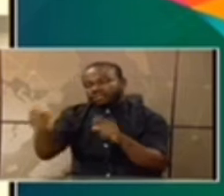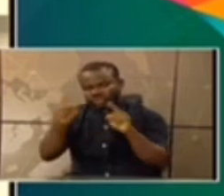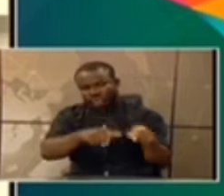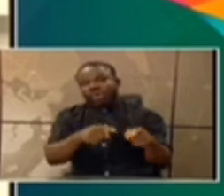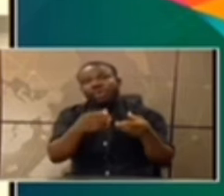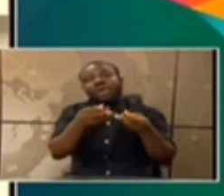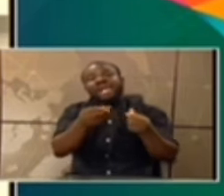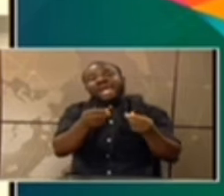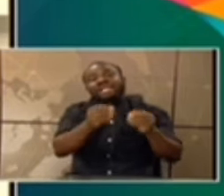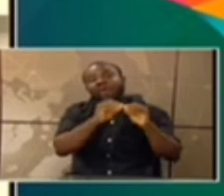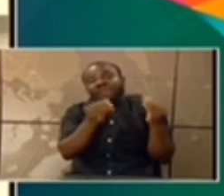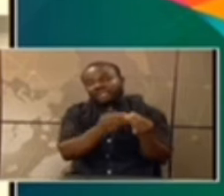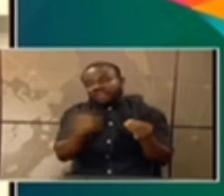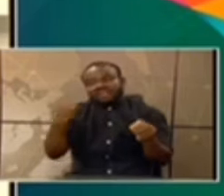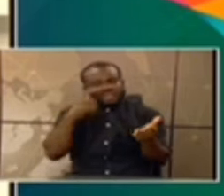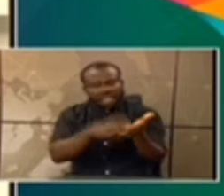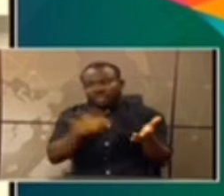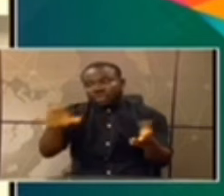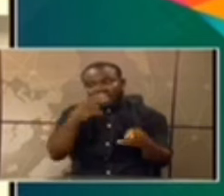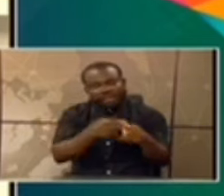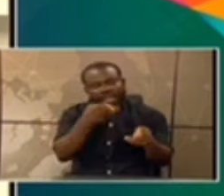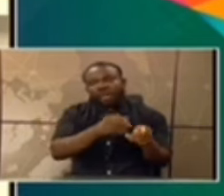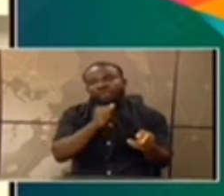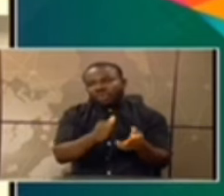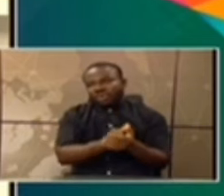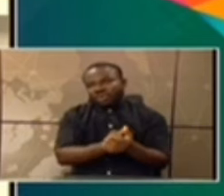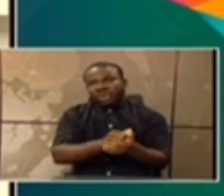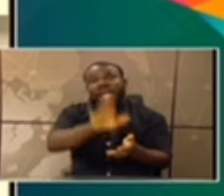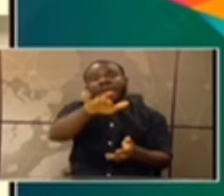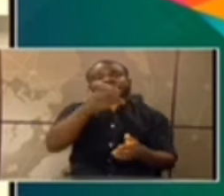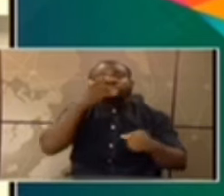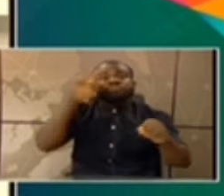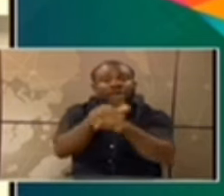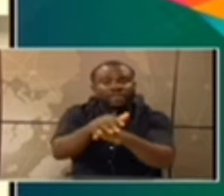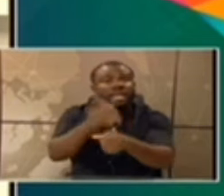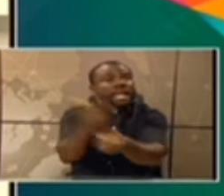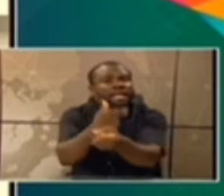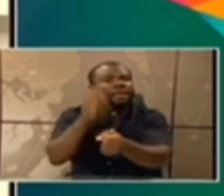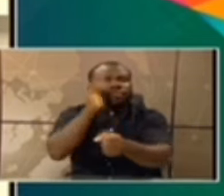Okay, we will save this country.